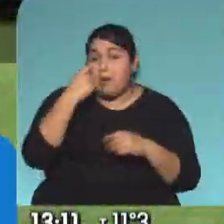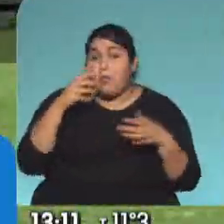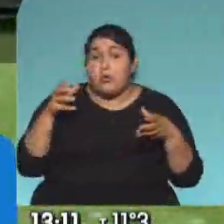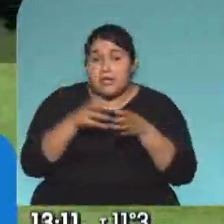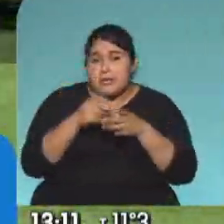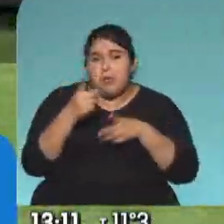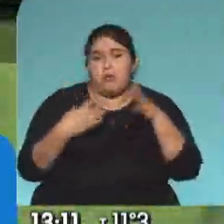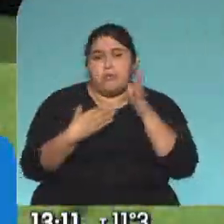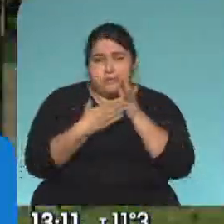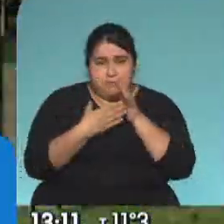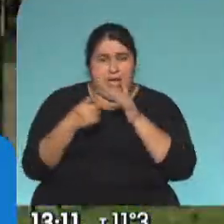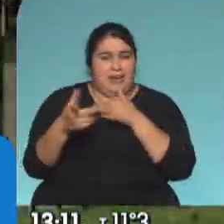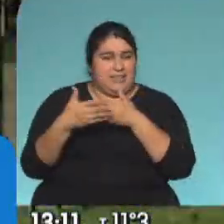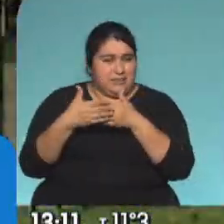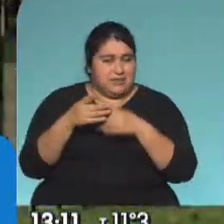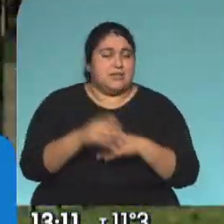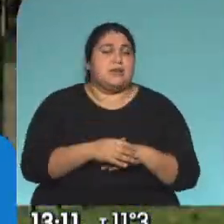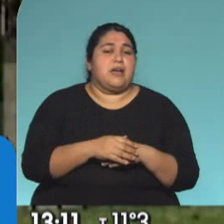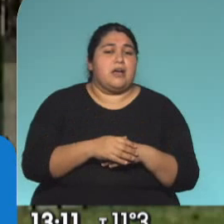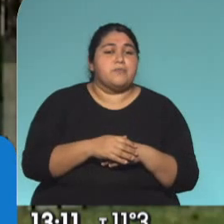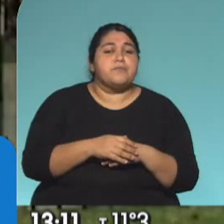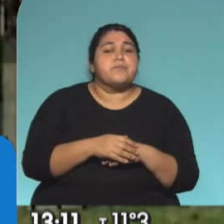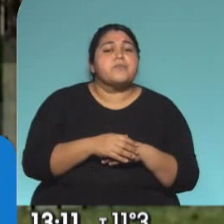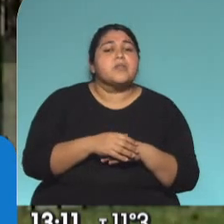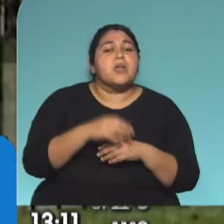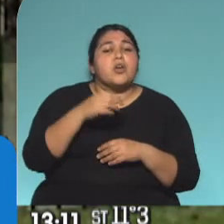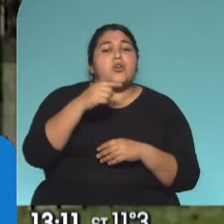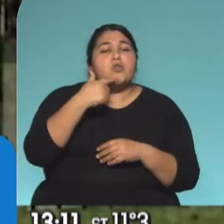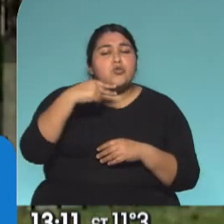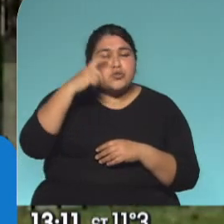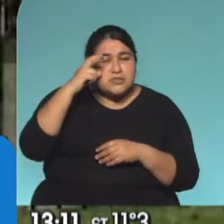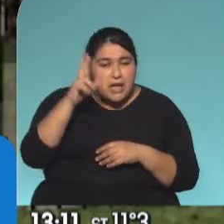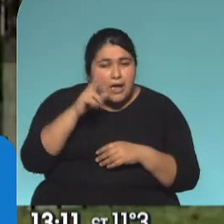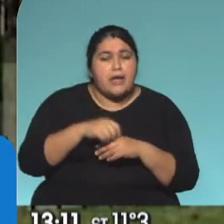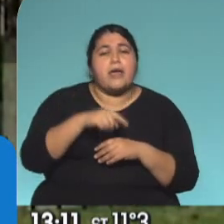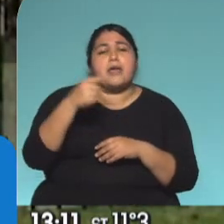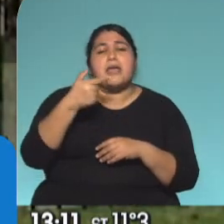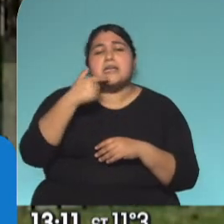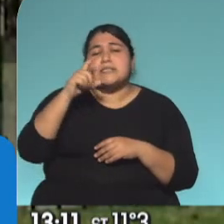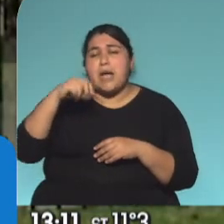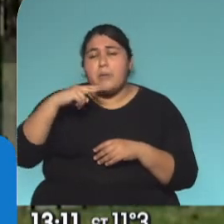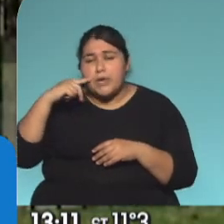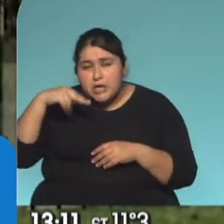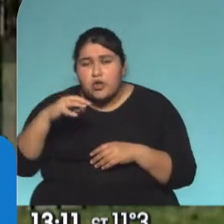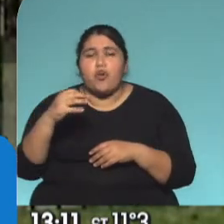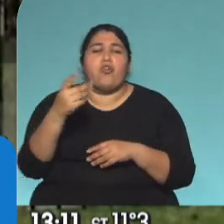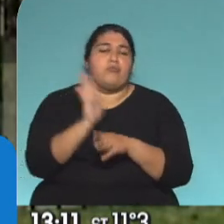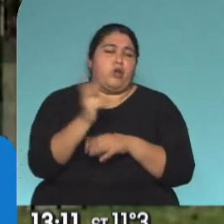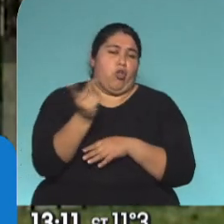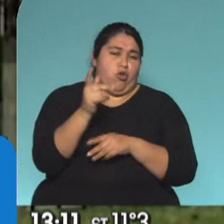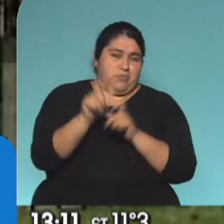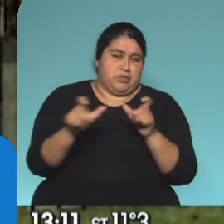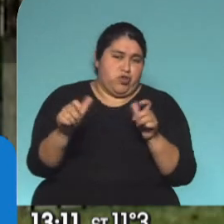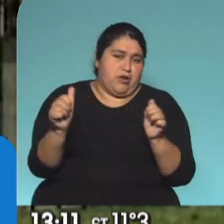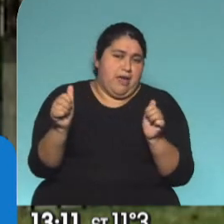I can tell you that Mr. Kushner, Mr. Scavino, myself, a number of